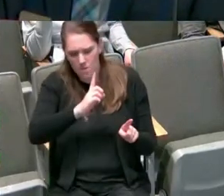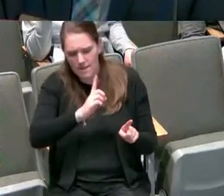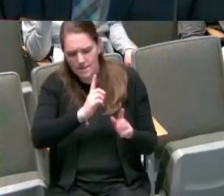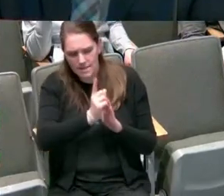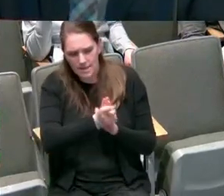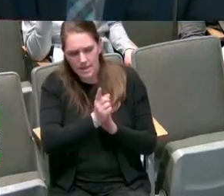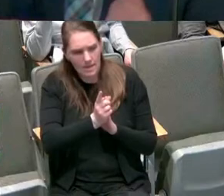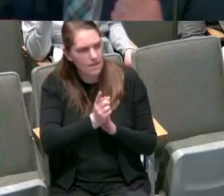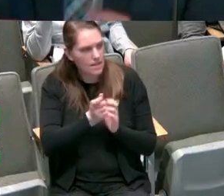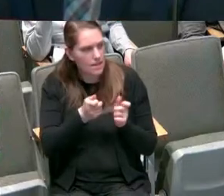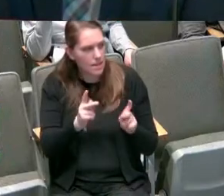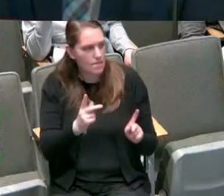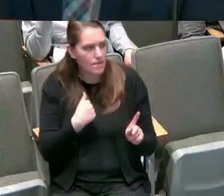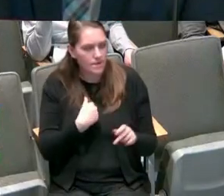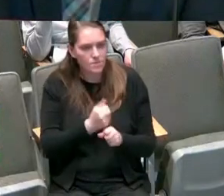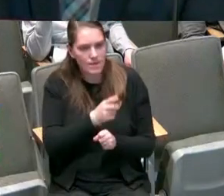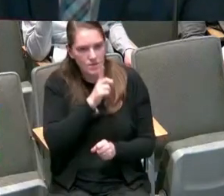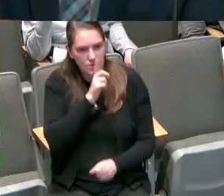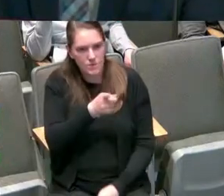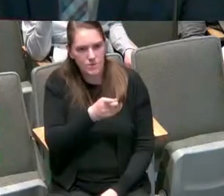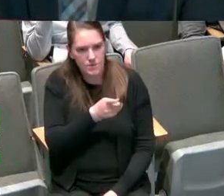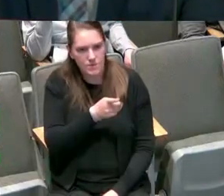make sure um